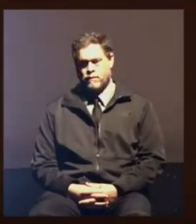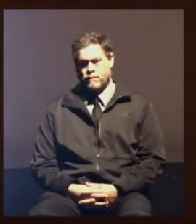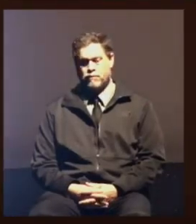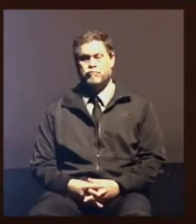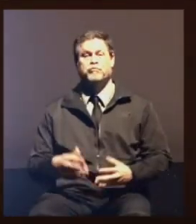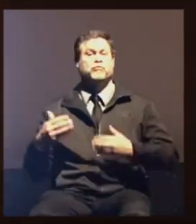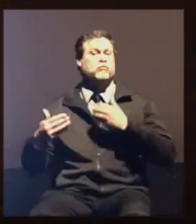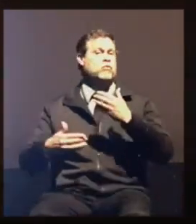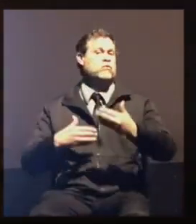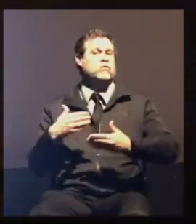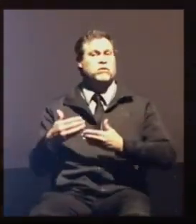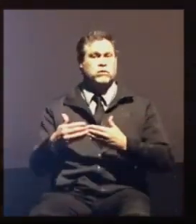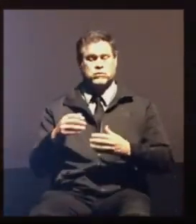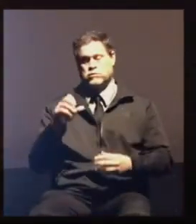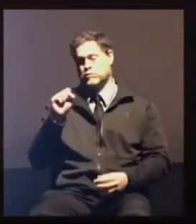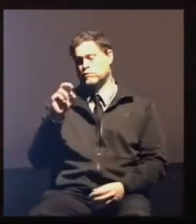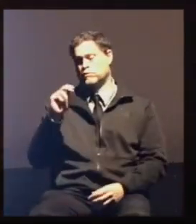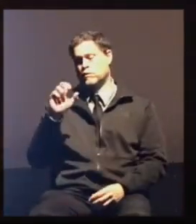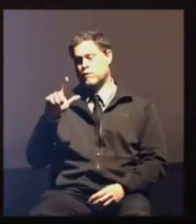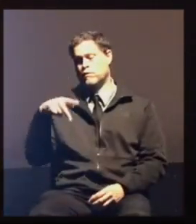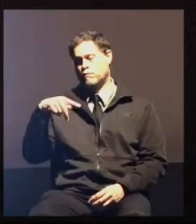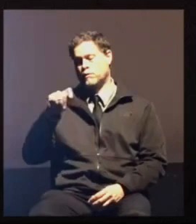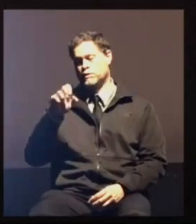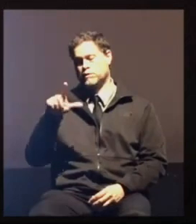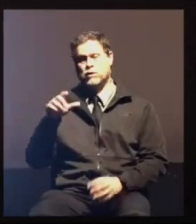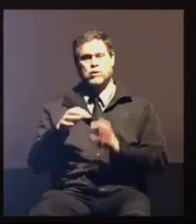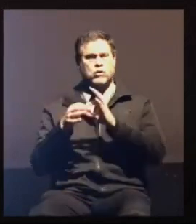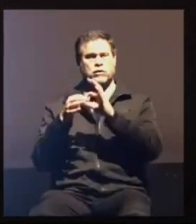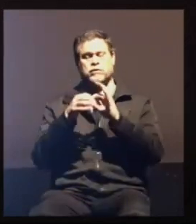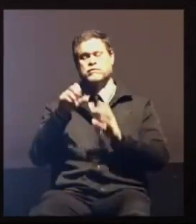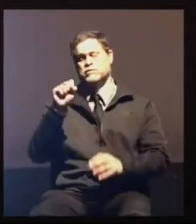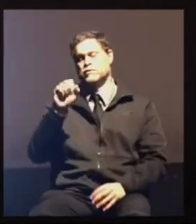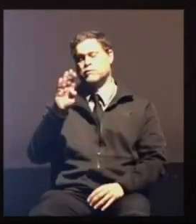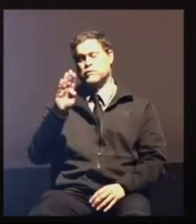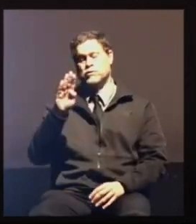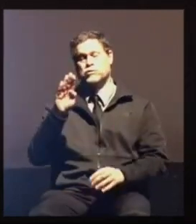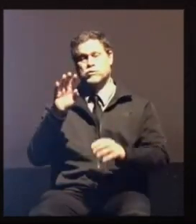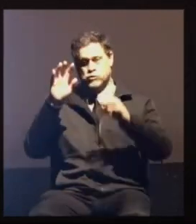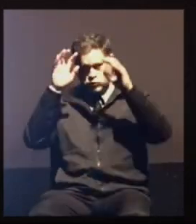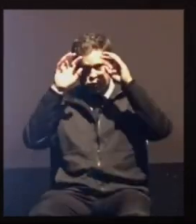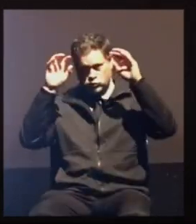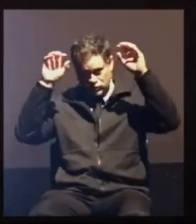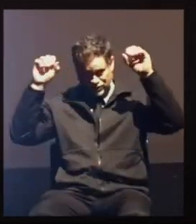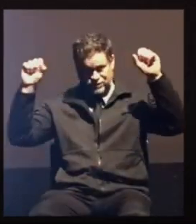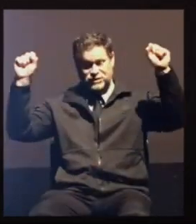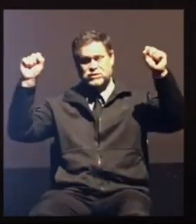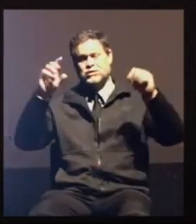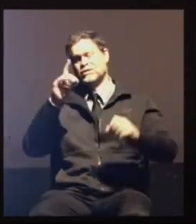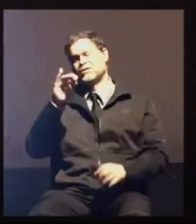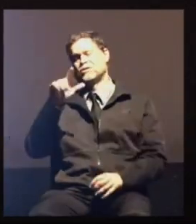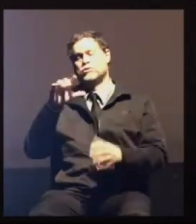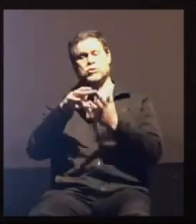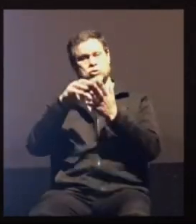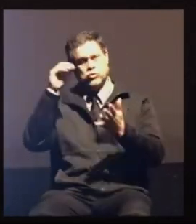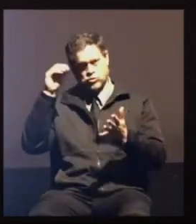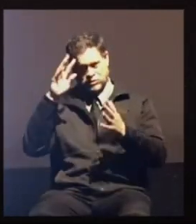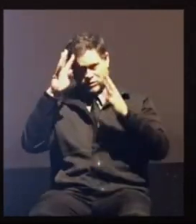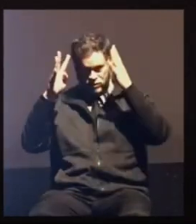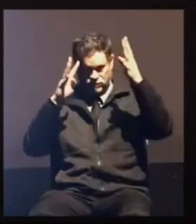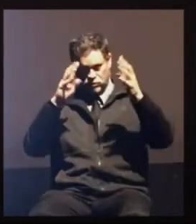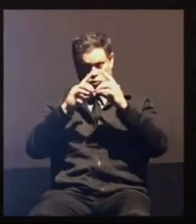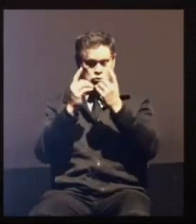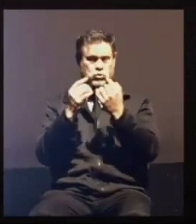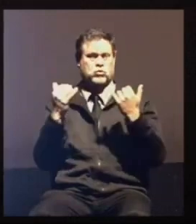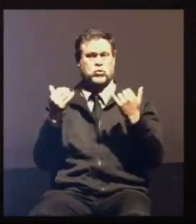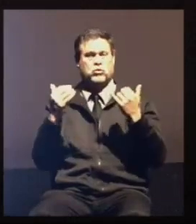Moving along, we have Sonal Patel. She's a coordinator for the San Bernardino County Superintendent's Digital Learning Innovation Department. She